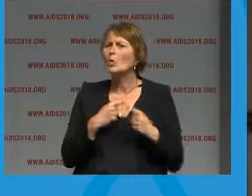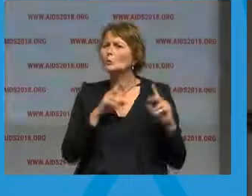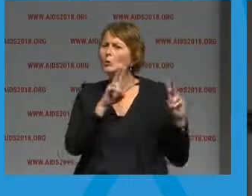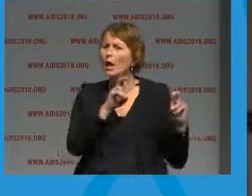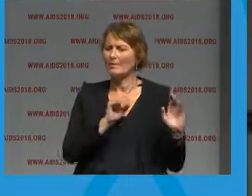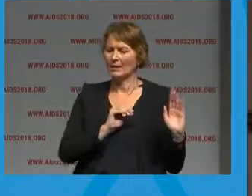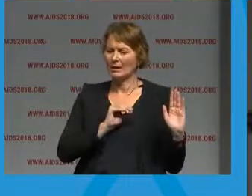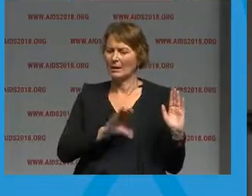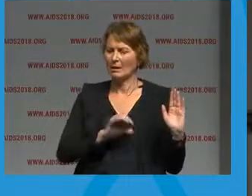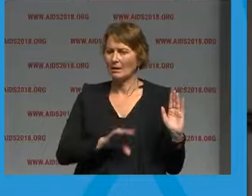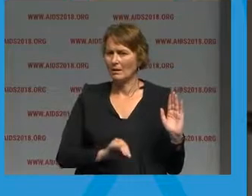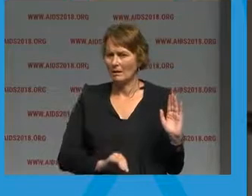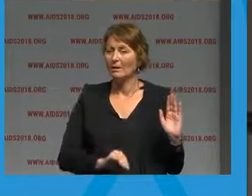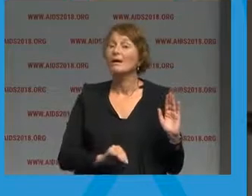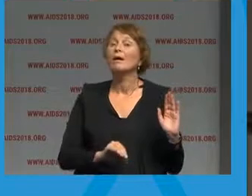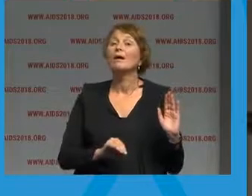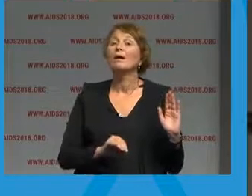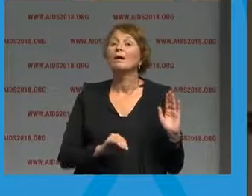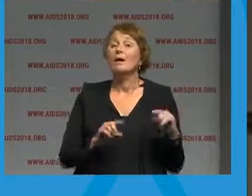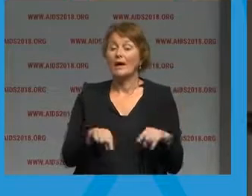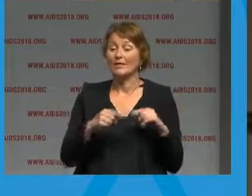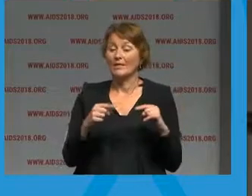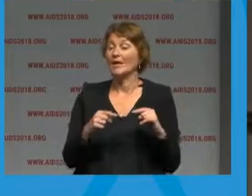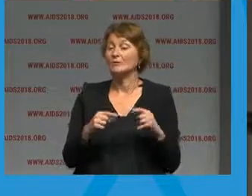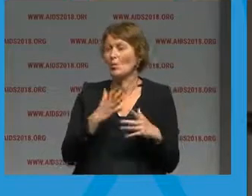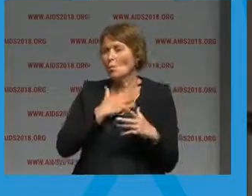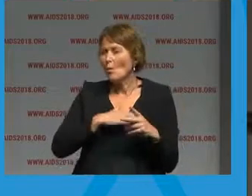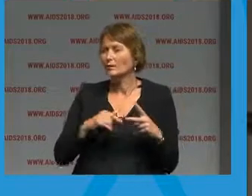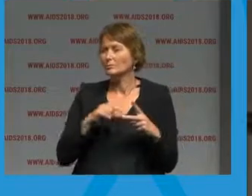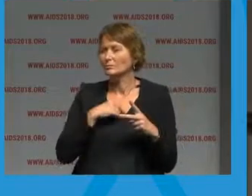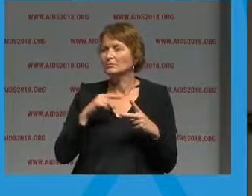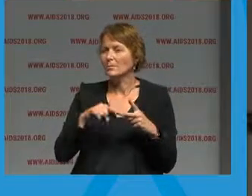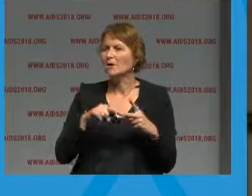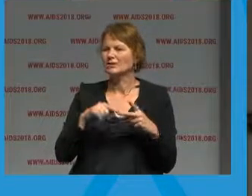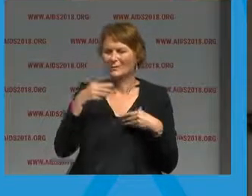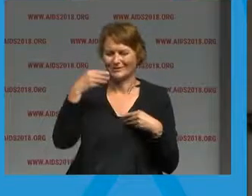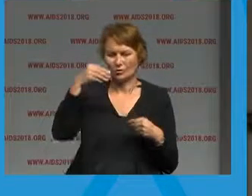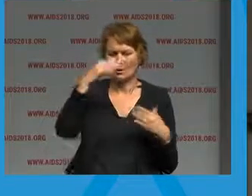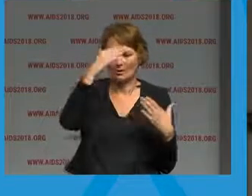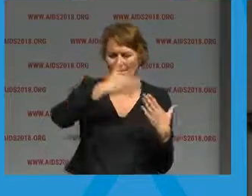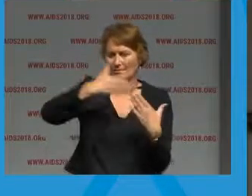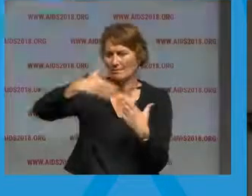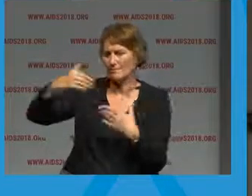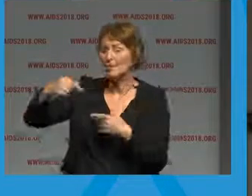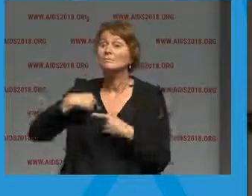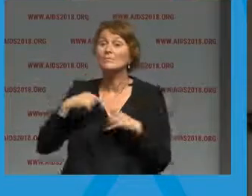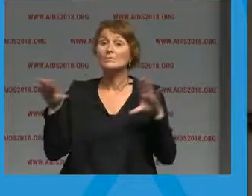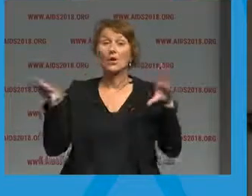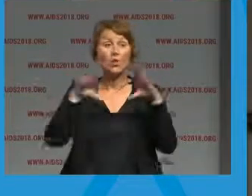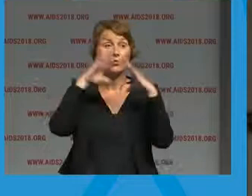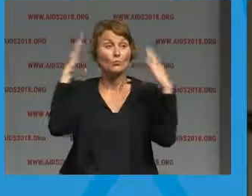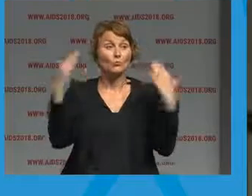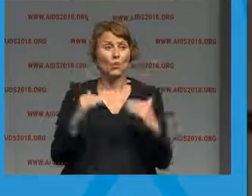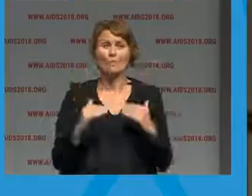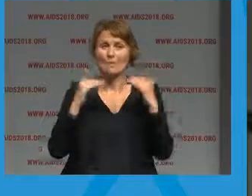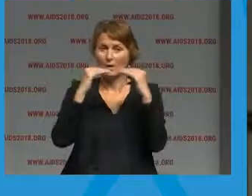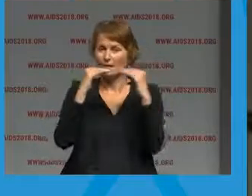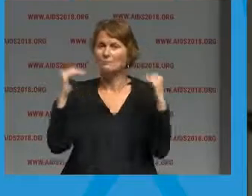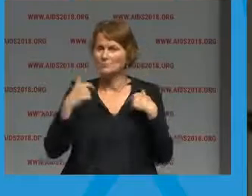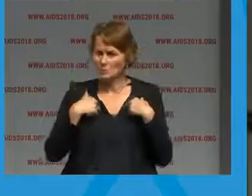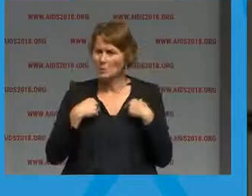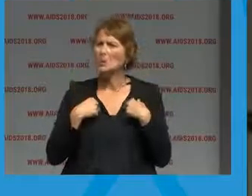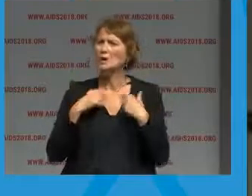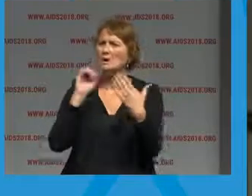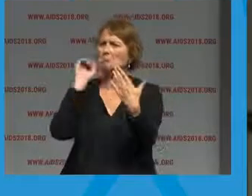about at country level. But then on top of that, even with the documentation, especially at global level, we have been given an opportunity to be able to input in